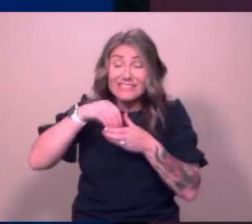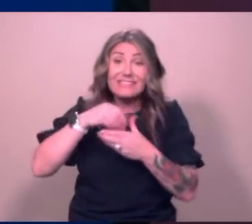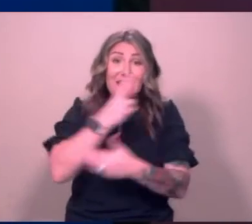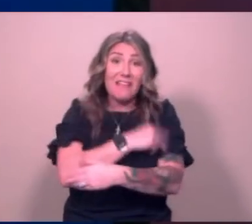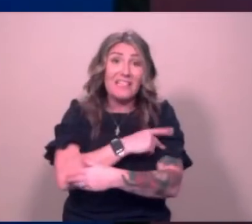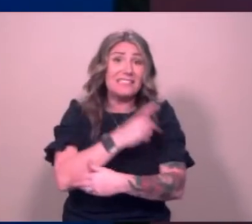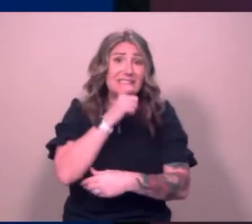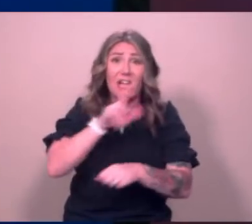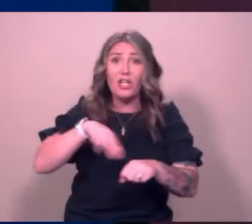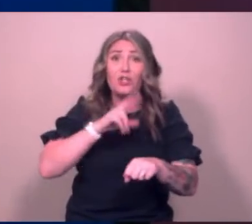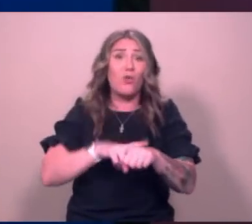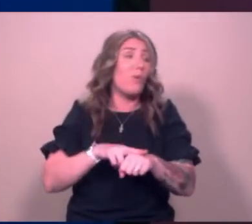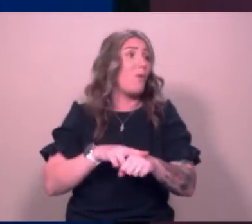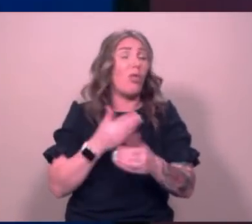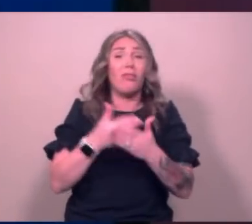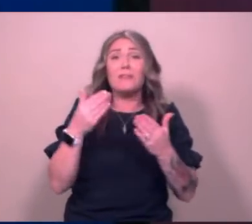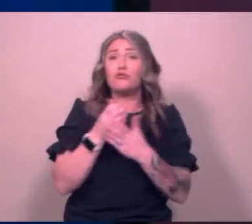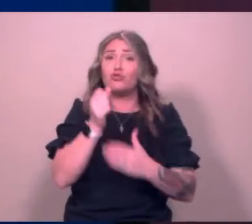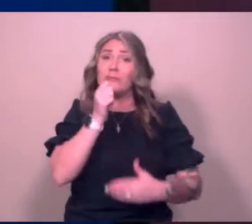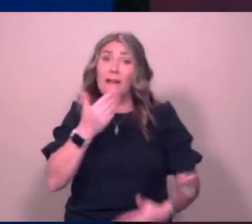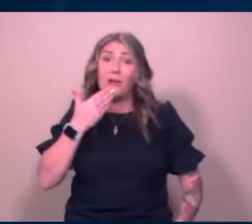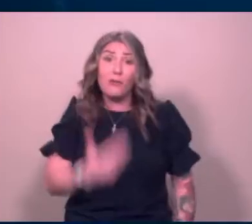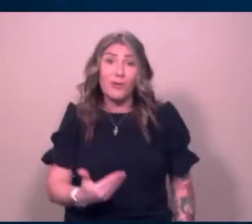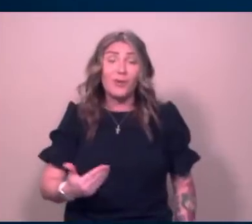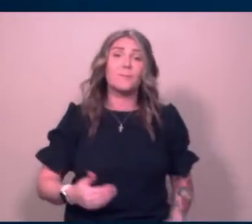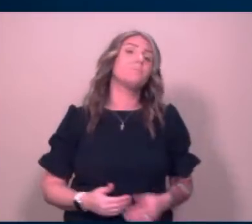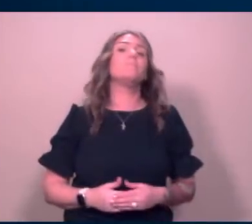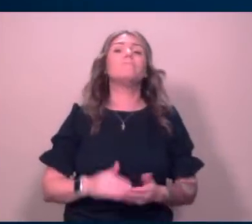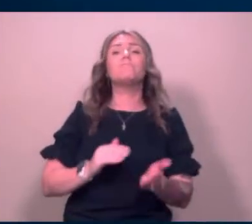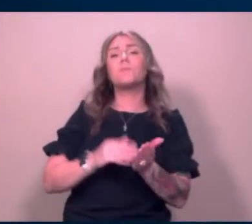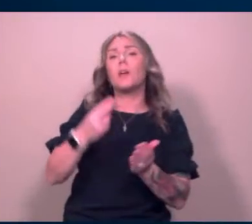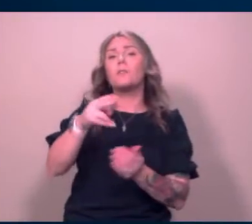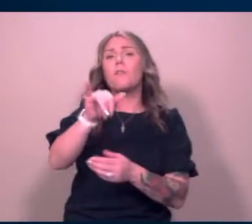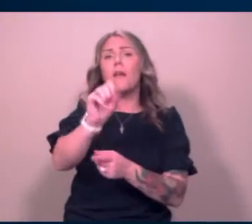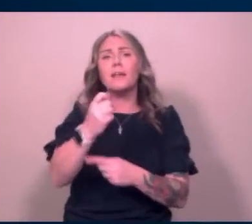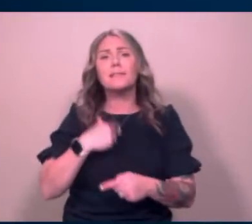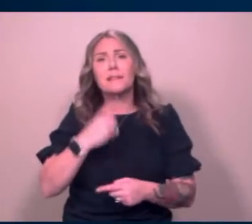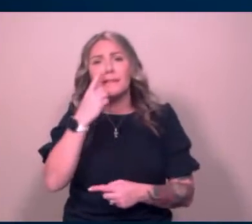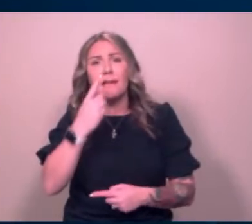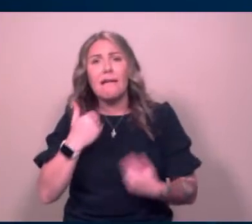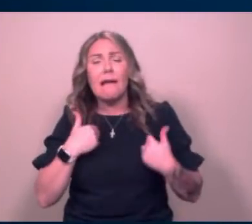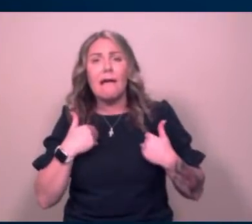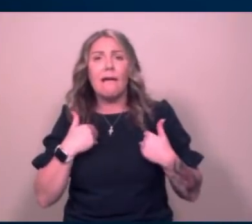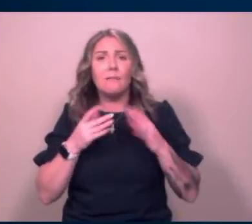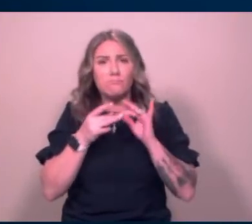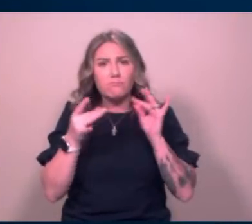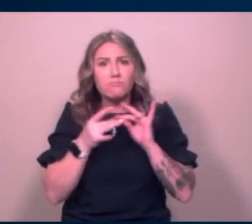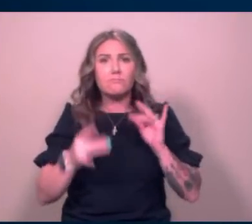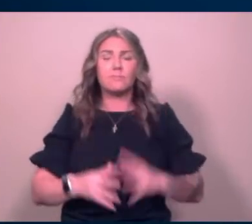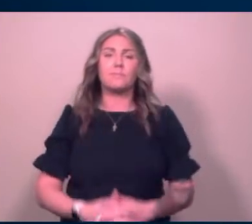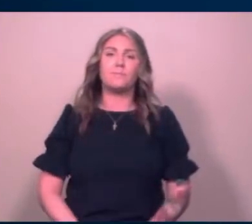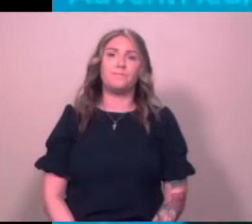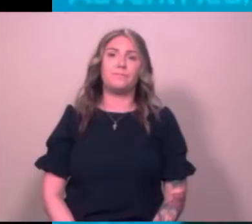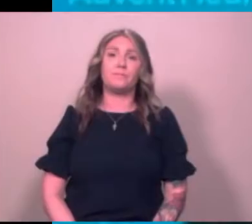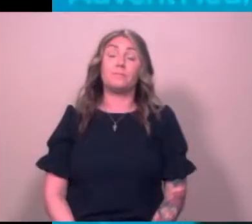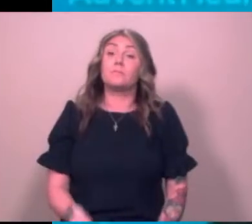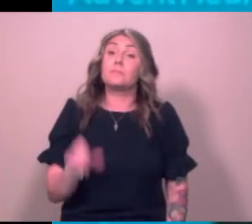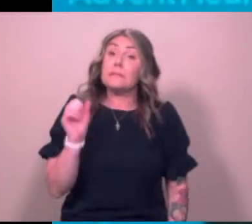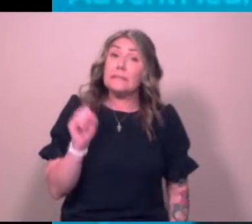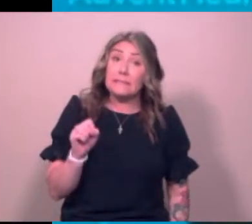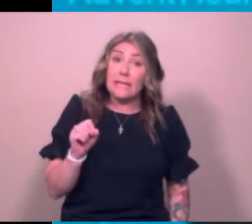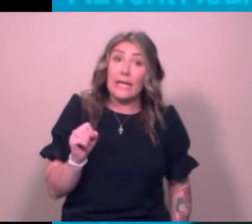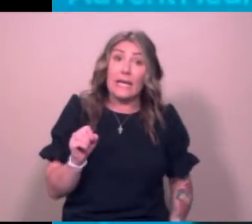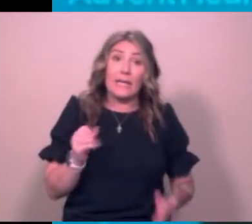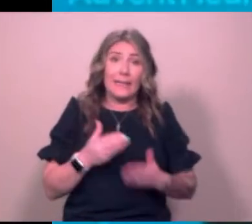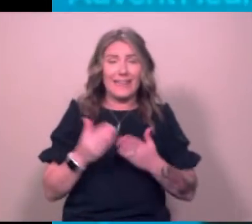and things are not going as well as they should. Dr. Hayes, you had a comment, I think, from Advent Shunning Mission. Yeah, I think the thing